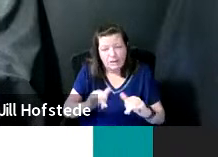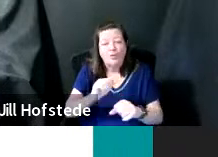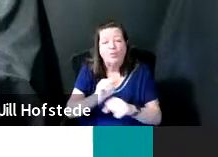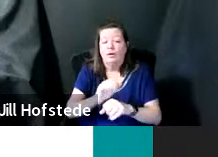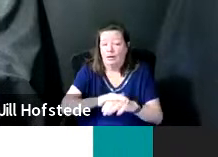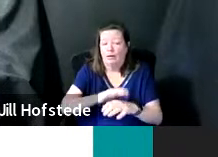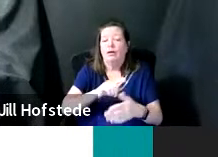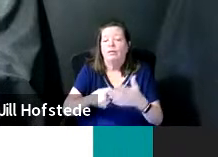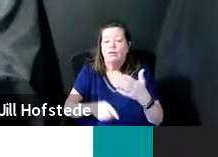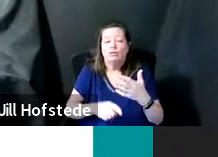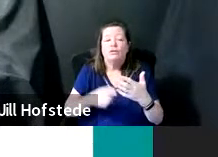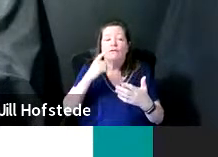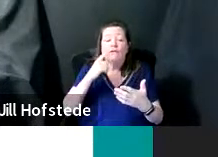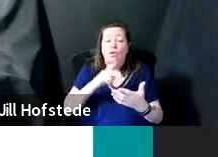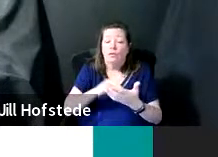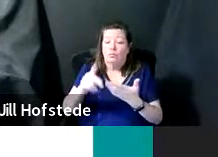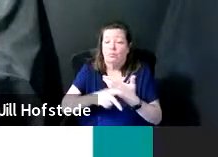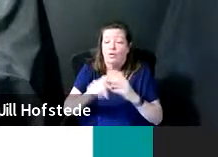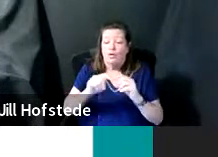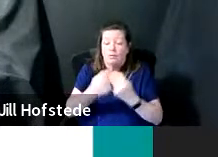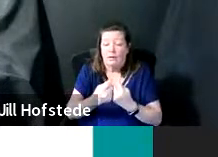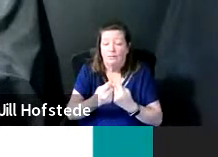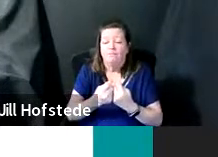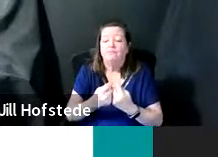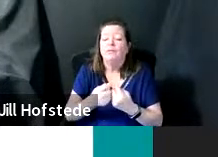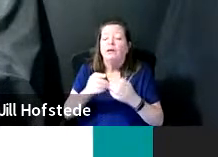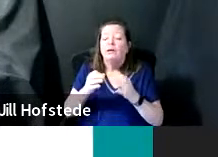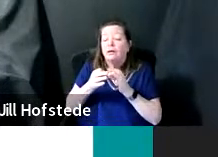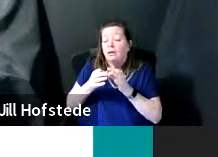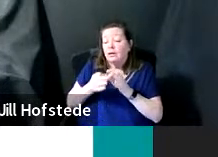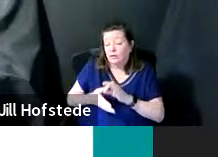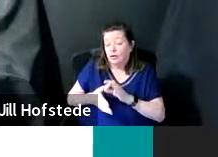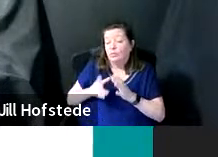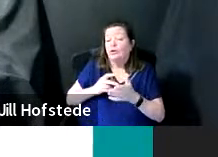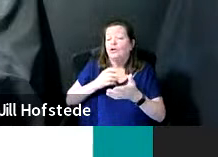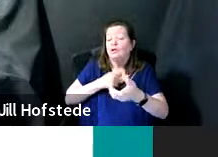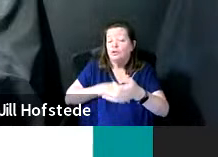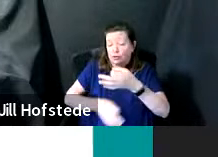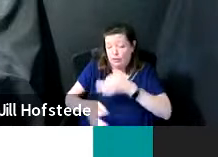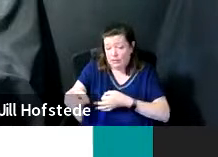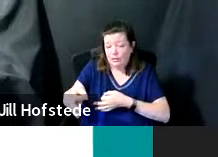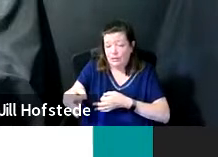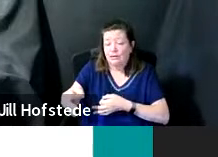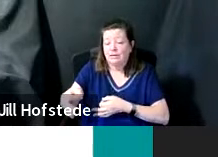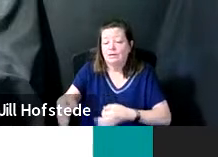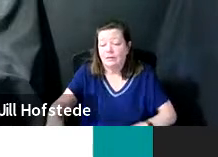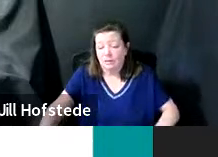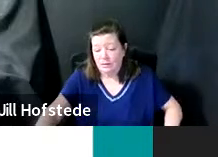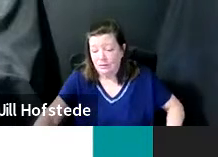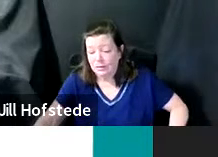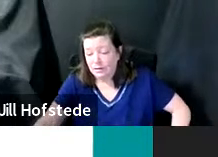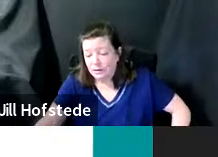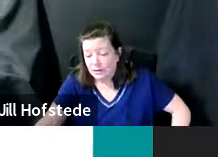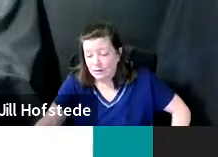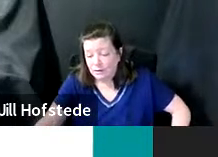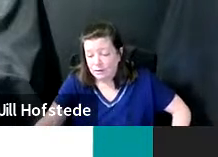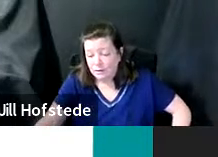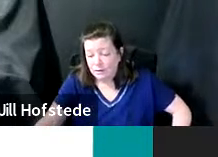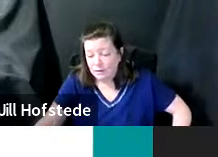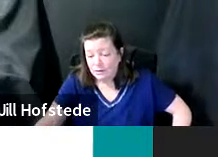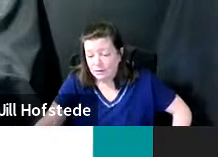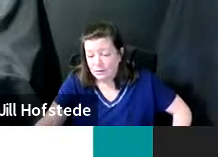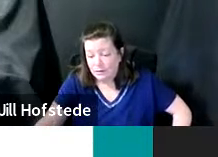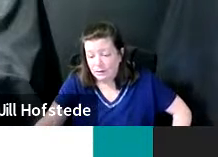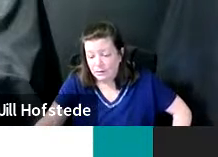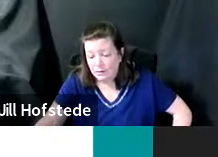the program team. I think we got a brief update on this last month, but wanted